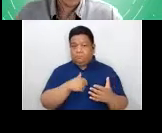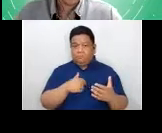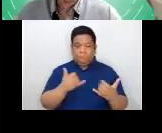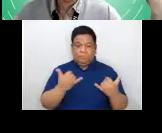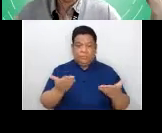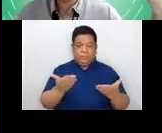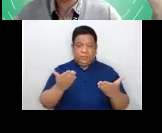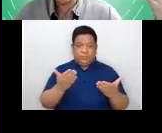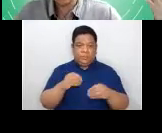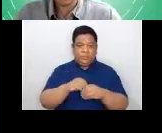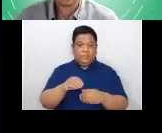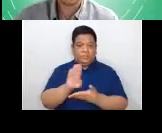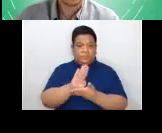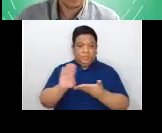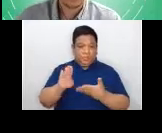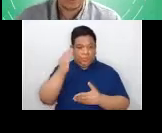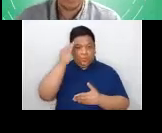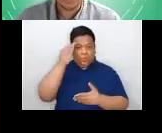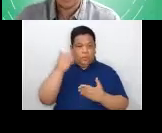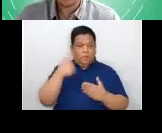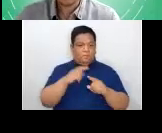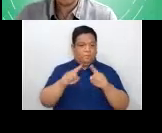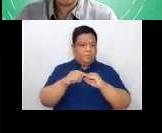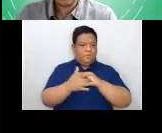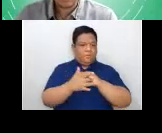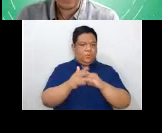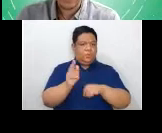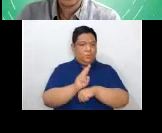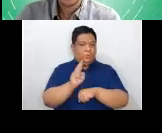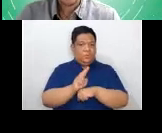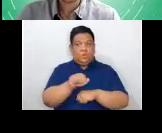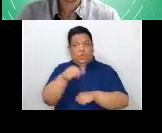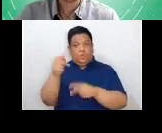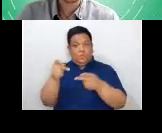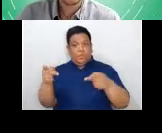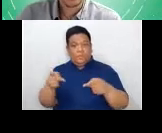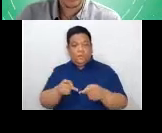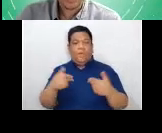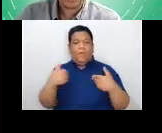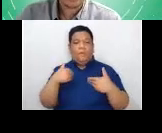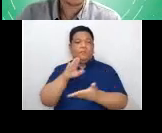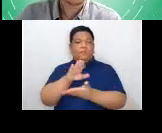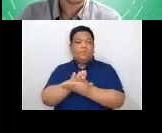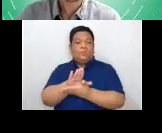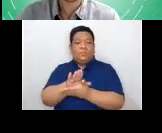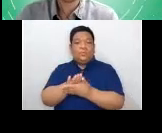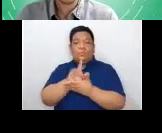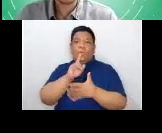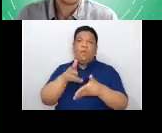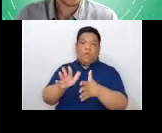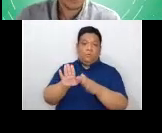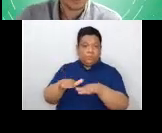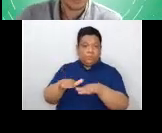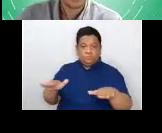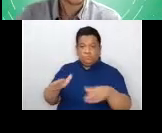that we have these digital technologies that are being used. But in other places, they actually have schools that are letting children as young as 8